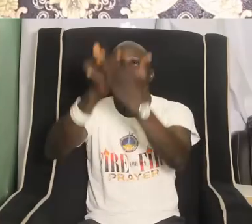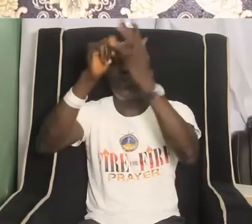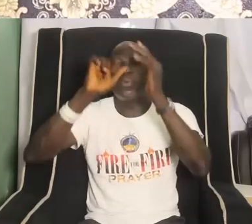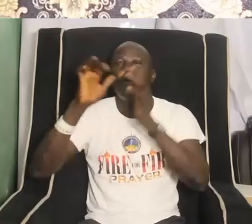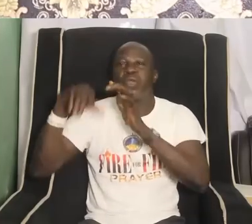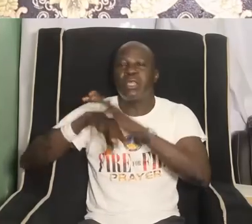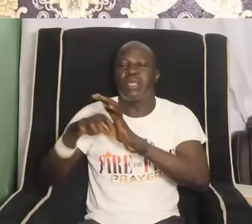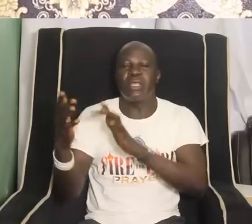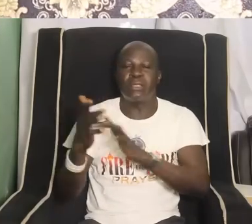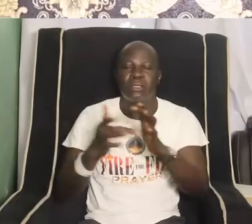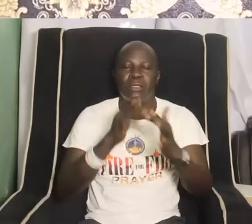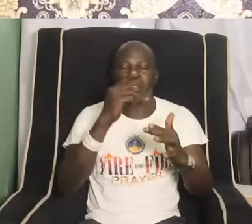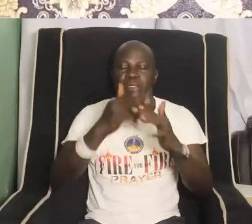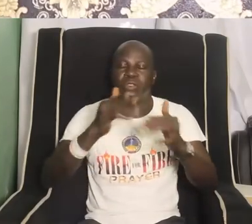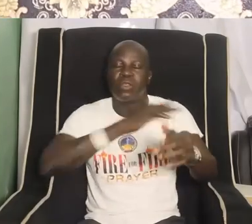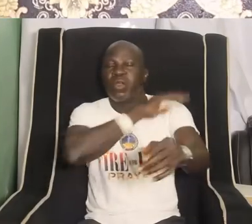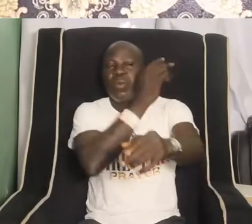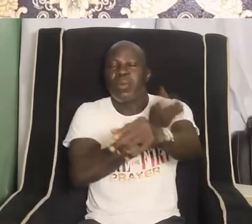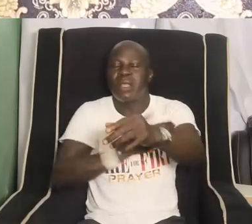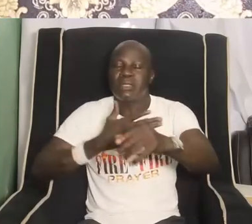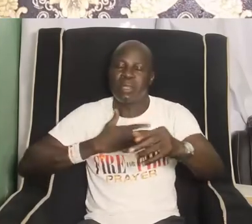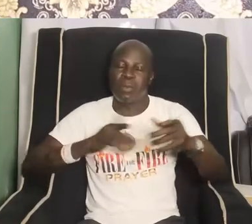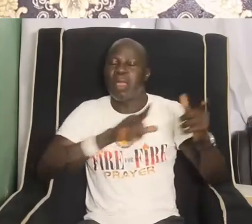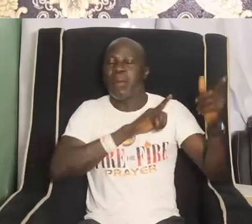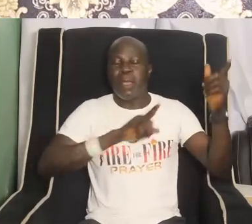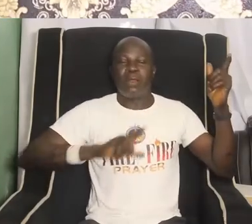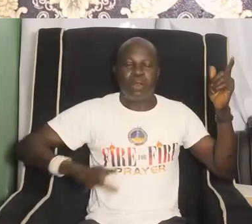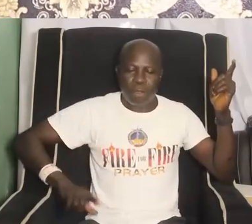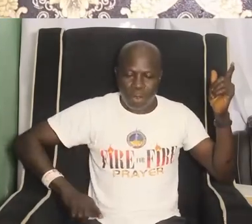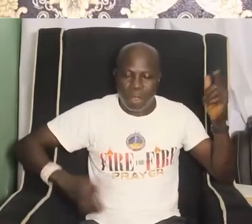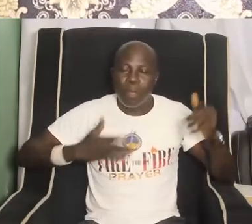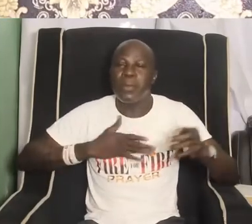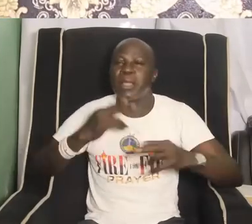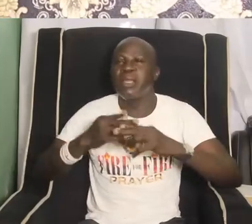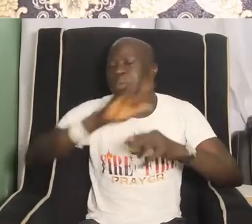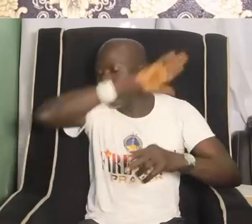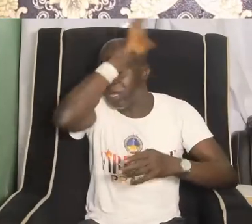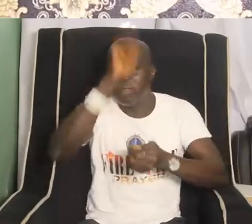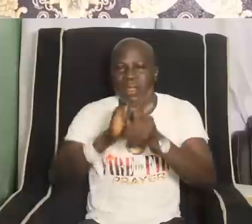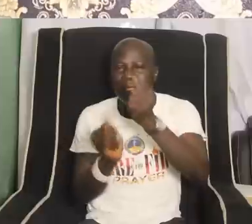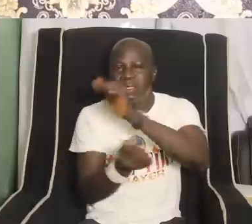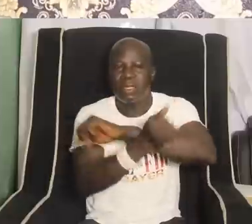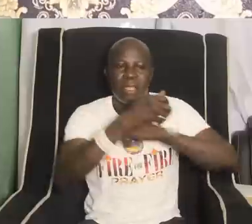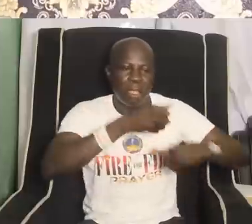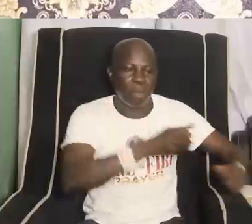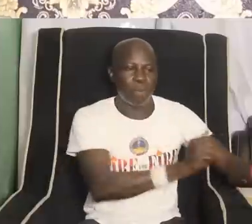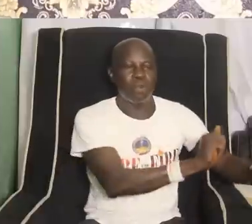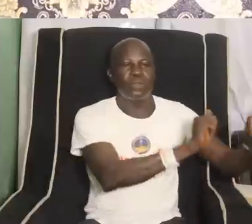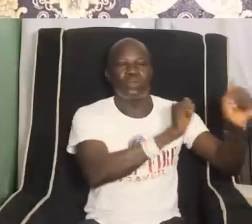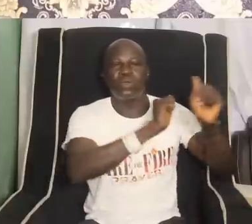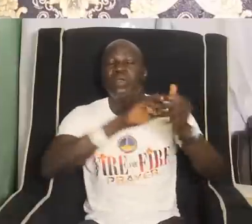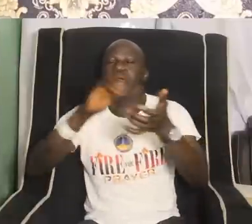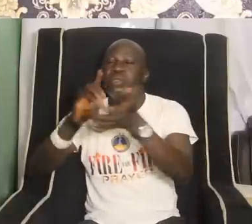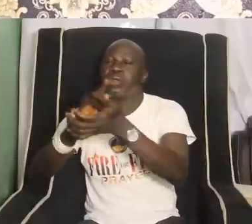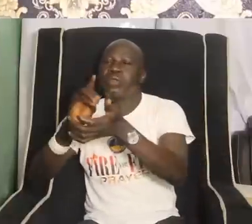out Yesu Oluwa wa Amen in Jesus name my Lord Oruko mi o yi pada I never change Ah apostle yi ni is the